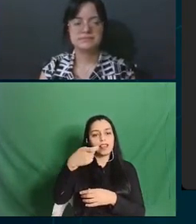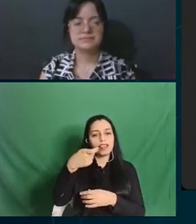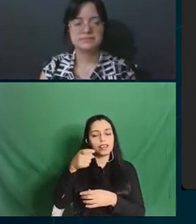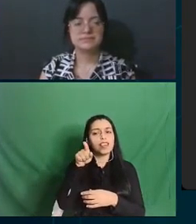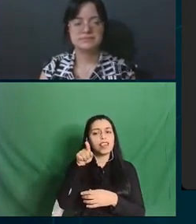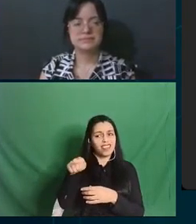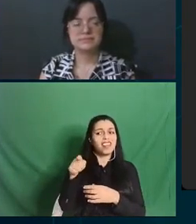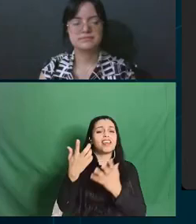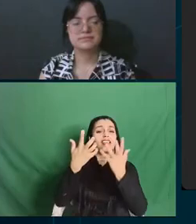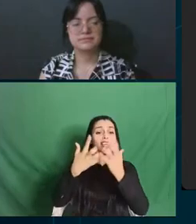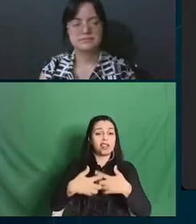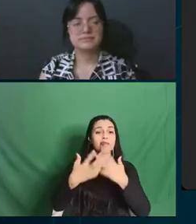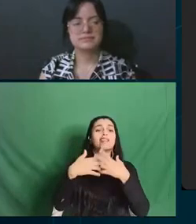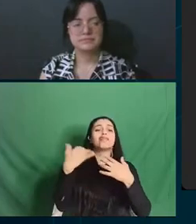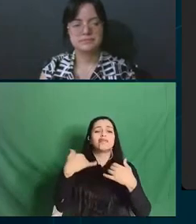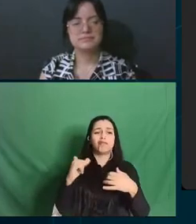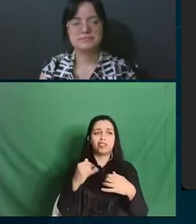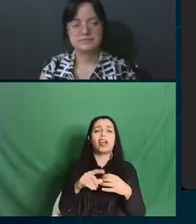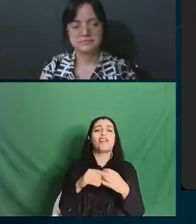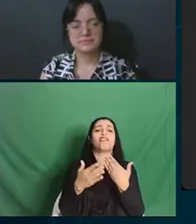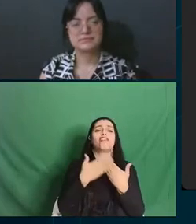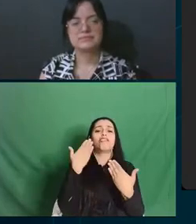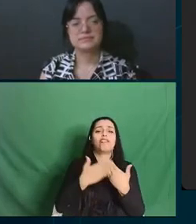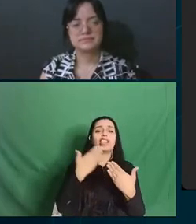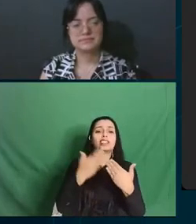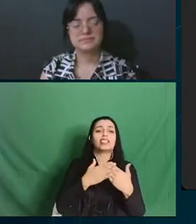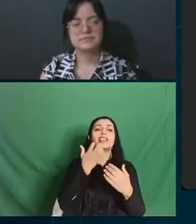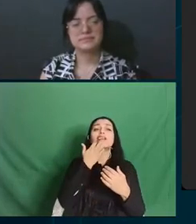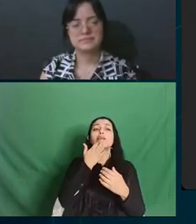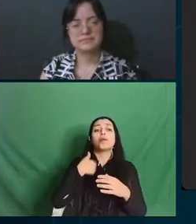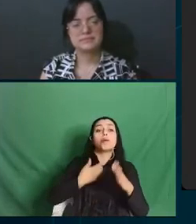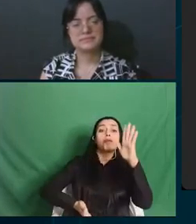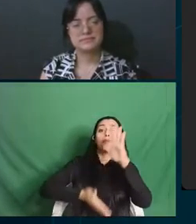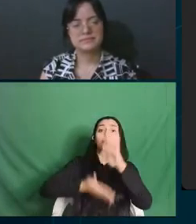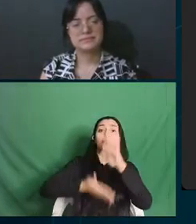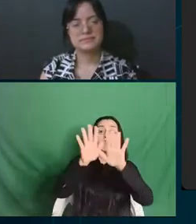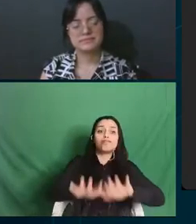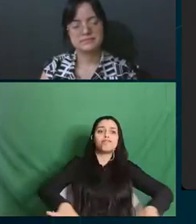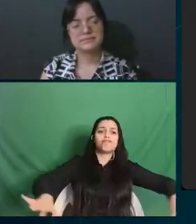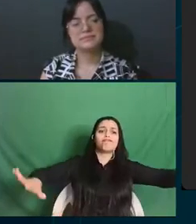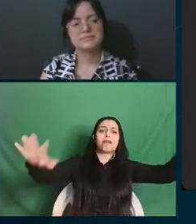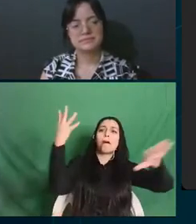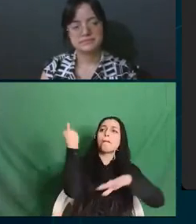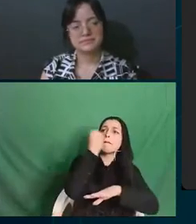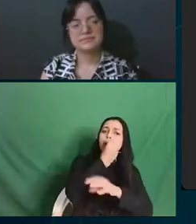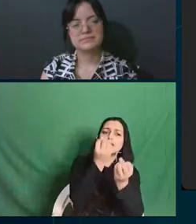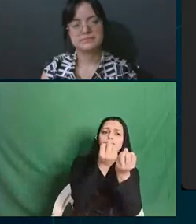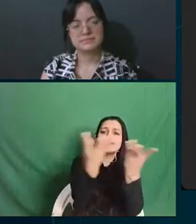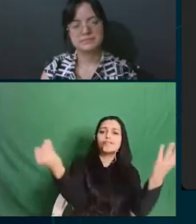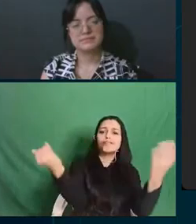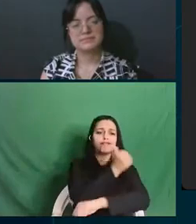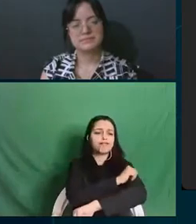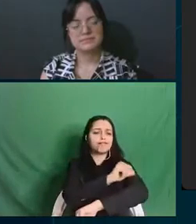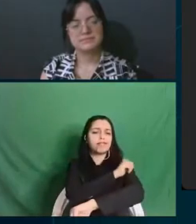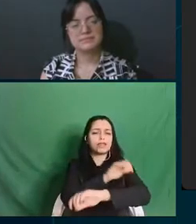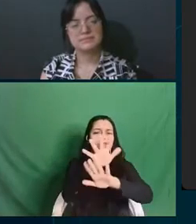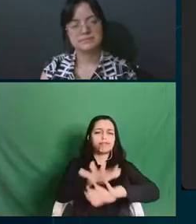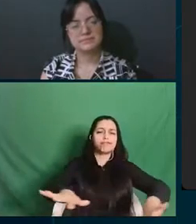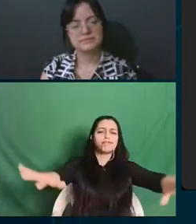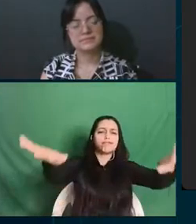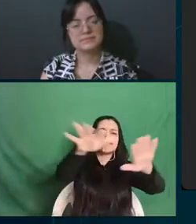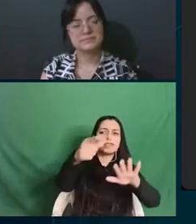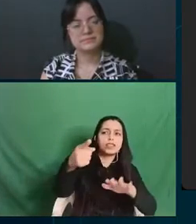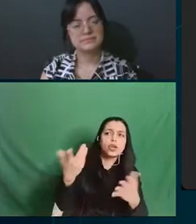will have global coverage everywhere, right, through these connectivity networks. And so I think even